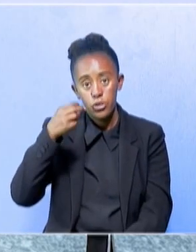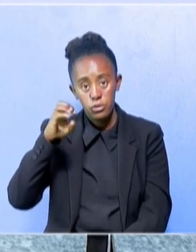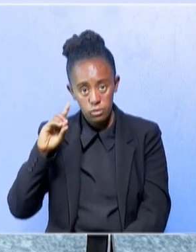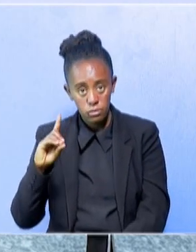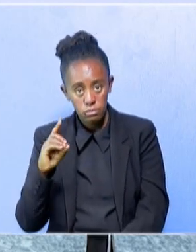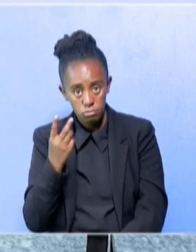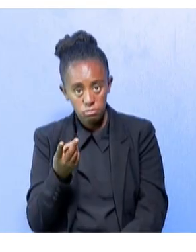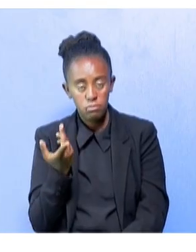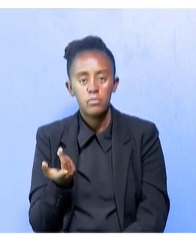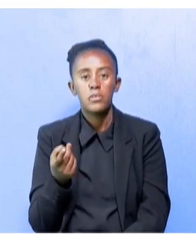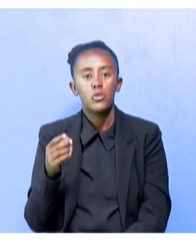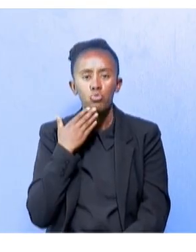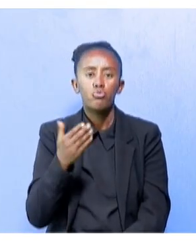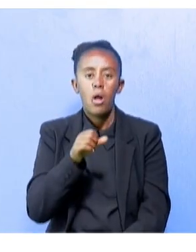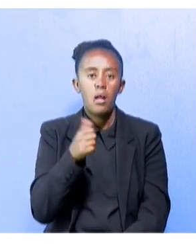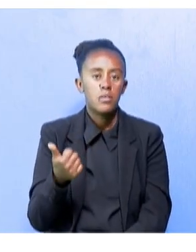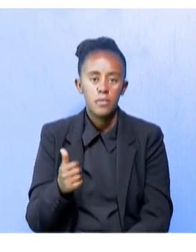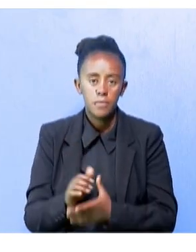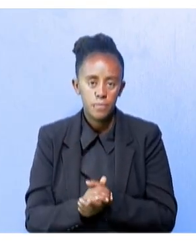Good. The other one is